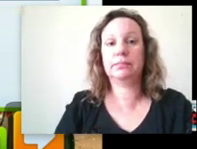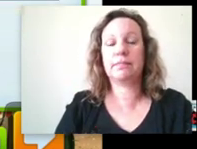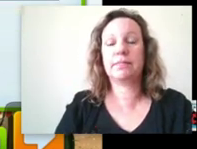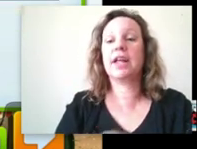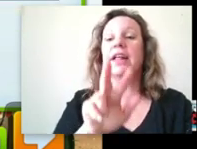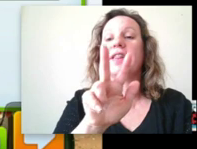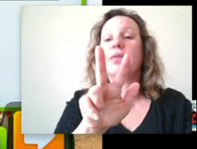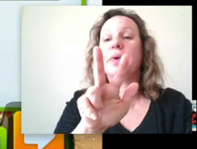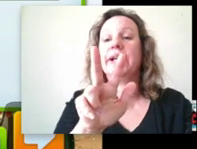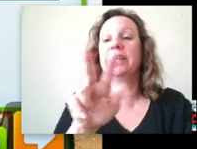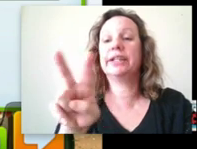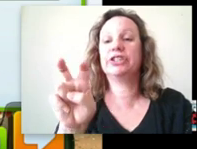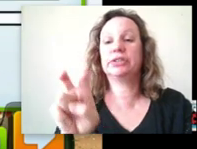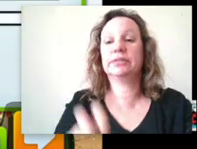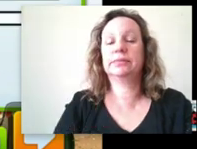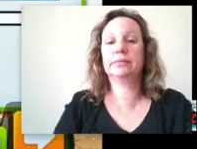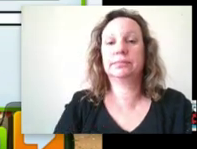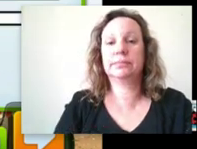3 inches.